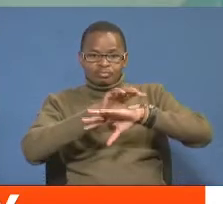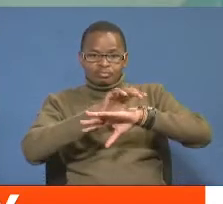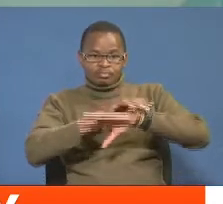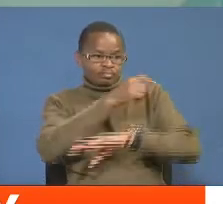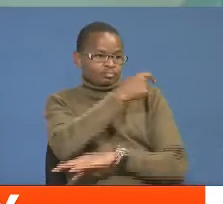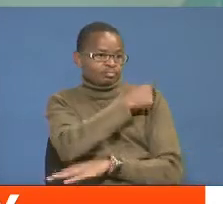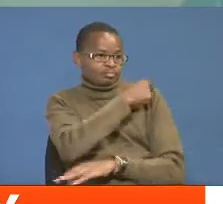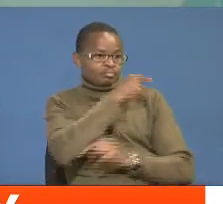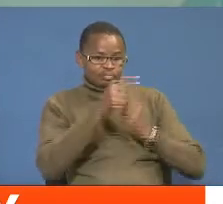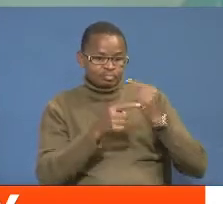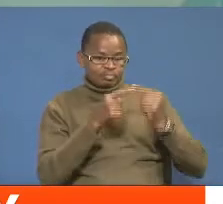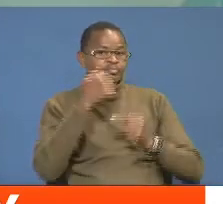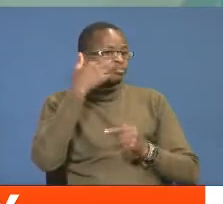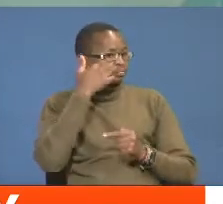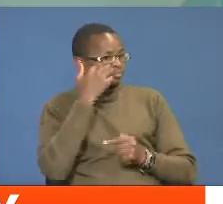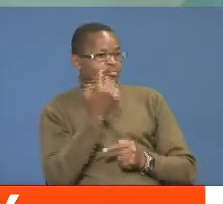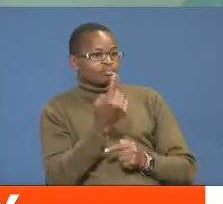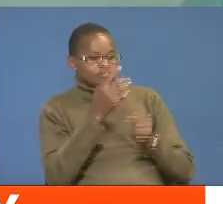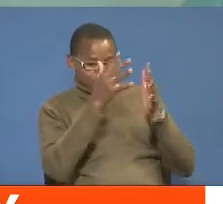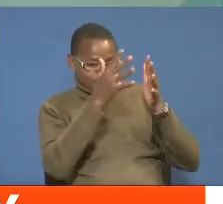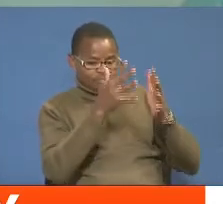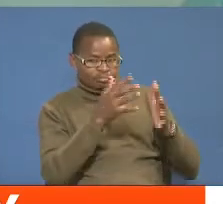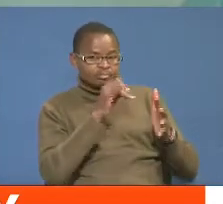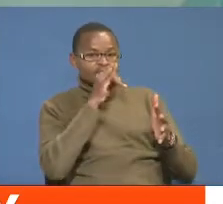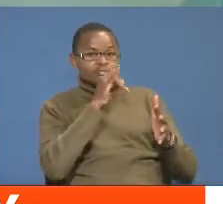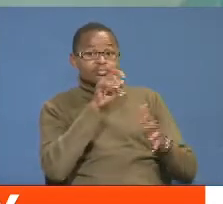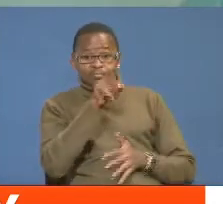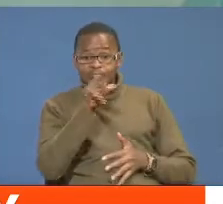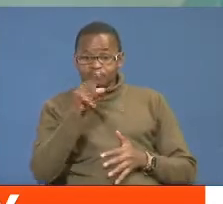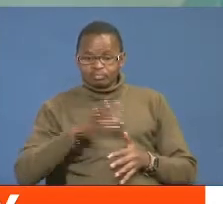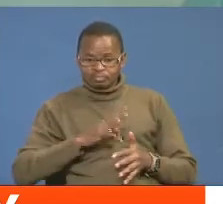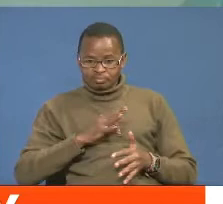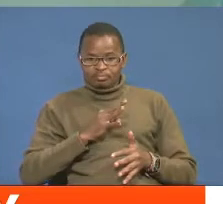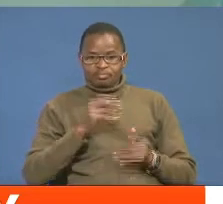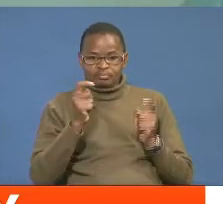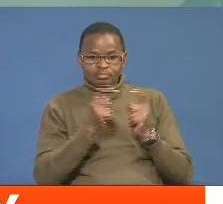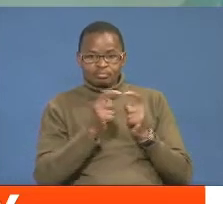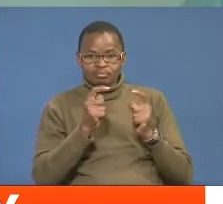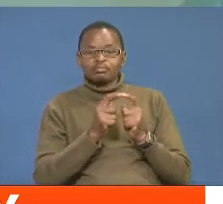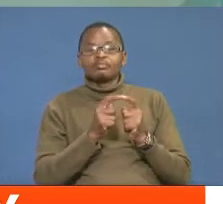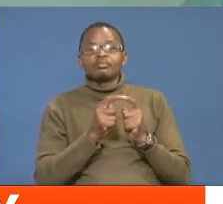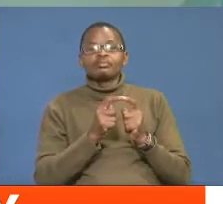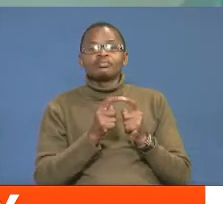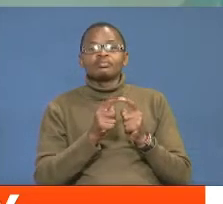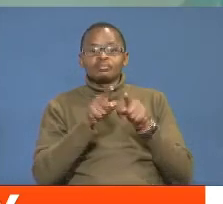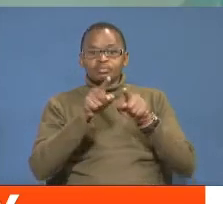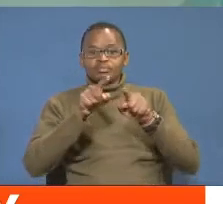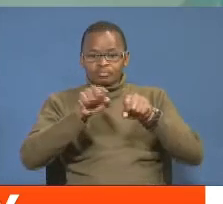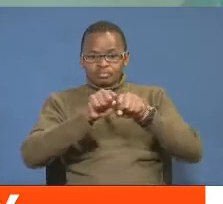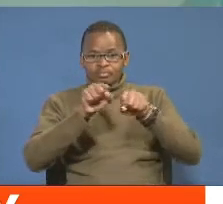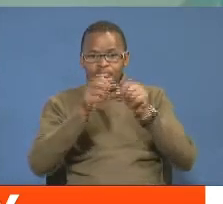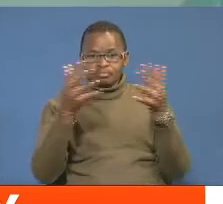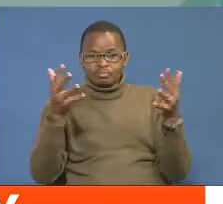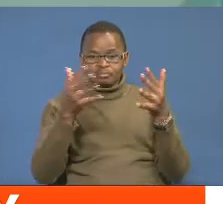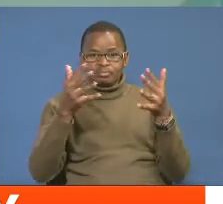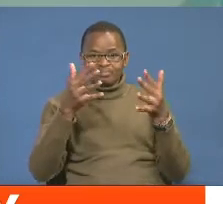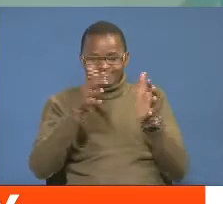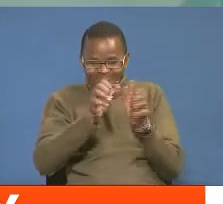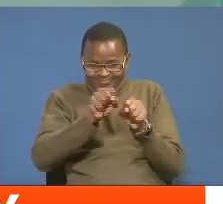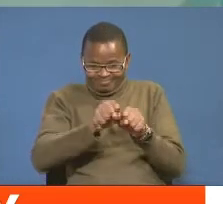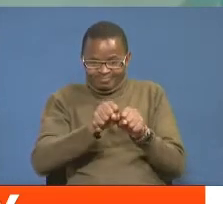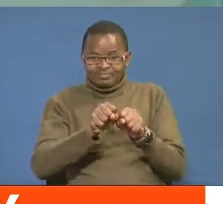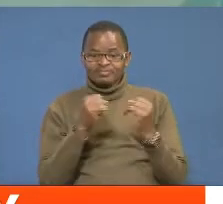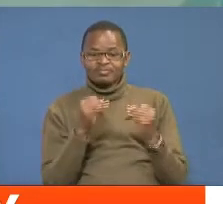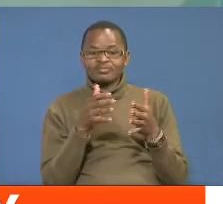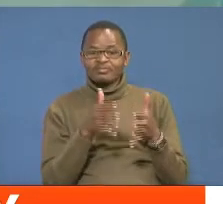vaccinated. When you get sick, it's just one person who is, you know, it's you who is feeling the pain. You know, it's the shoe wearer who knows where the shoe pinches. Mm-hmm. So in